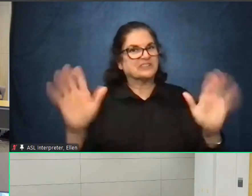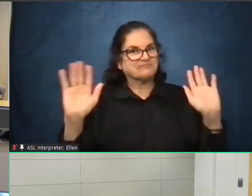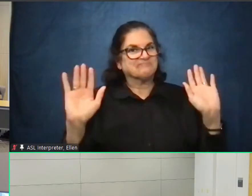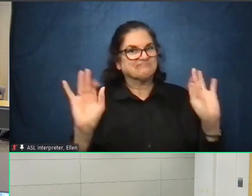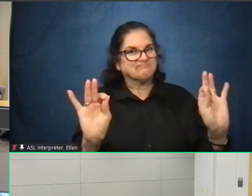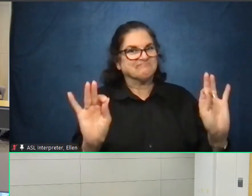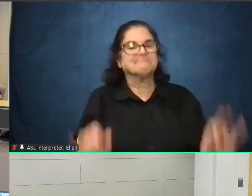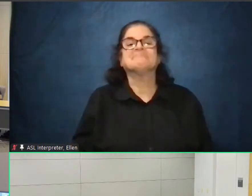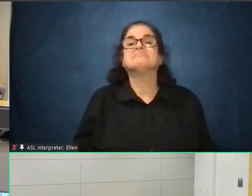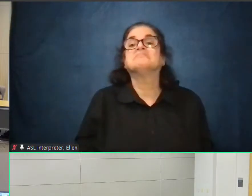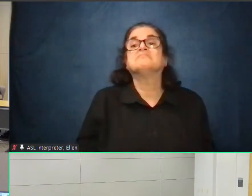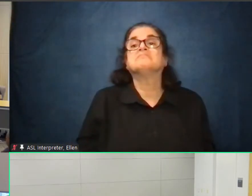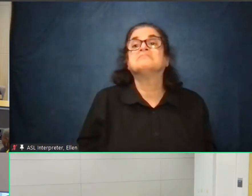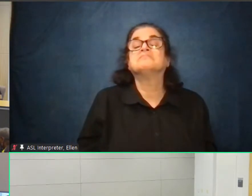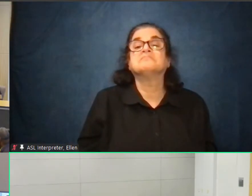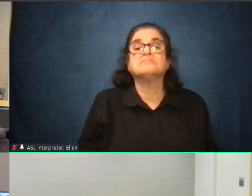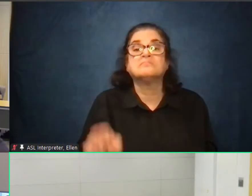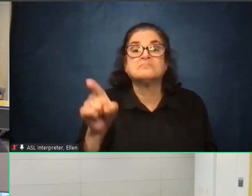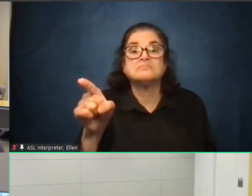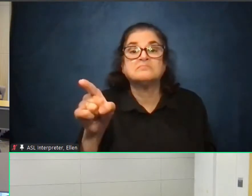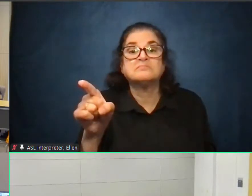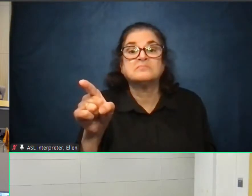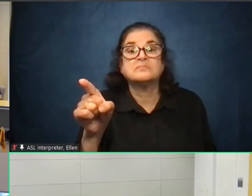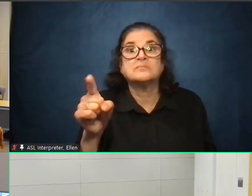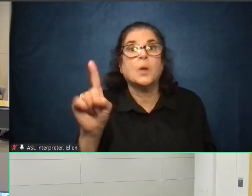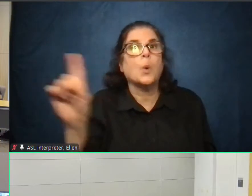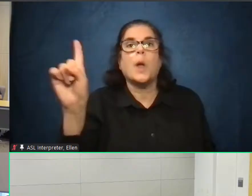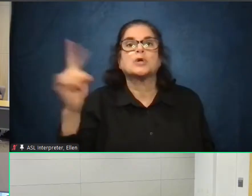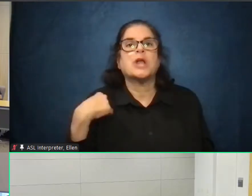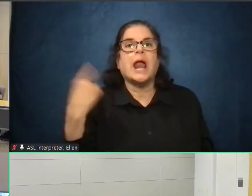Would you like me to go in the center or? Yeah.